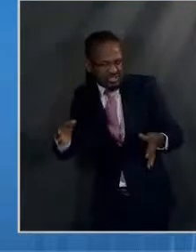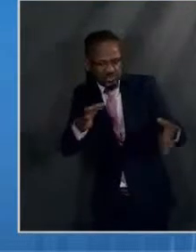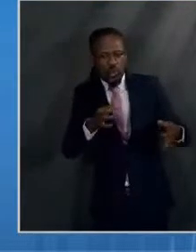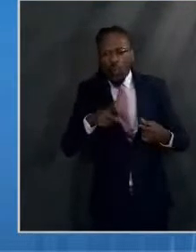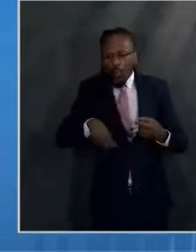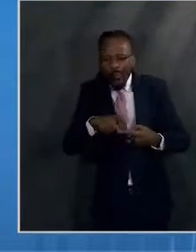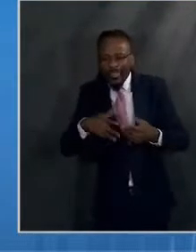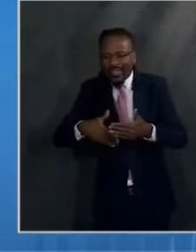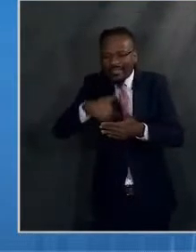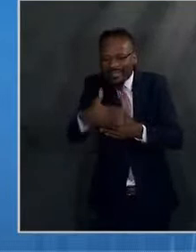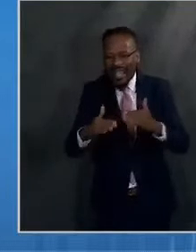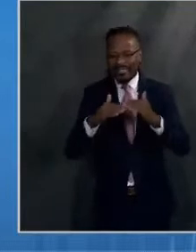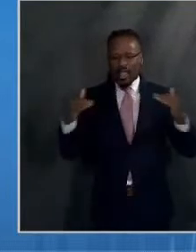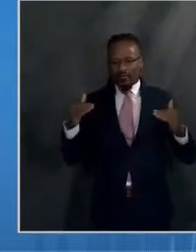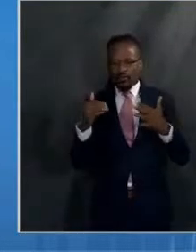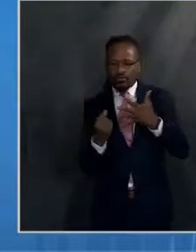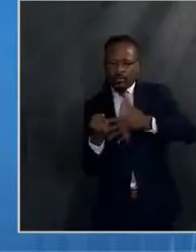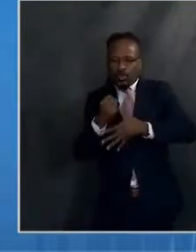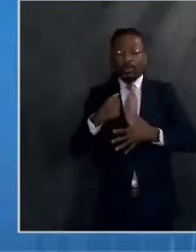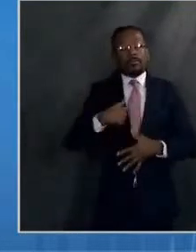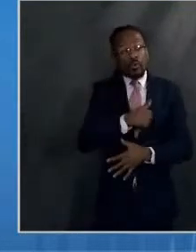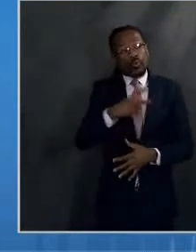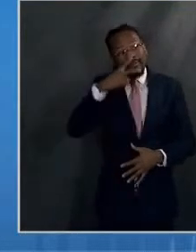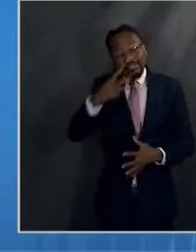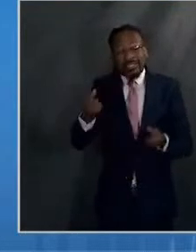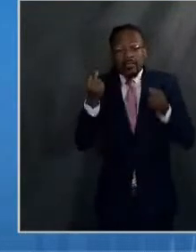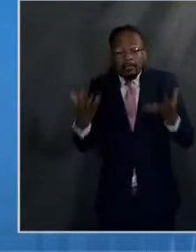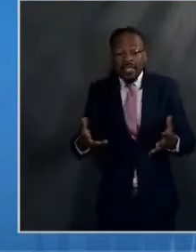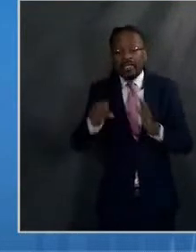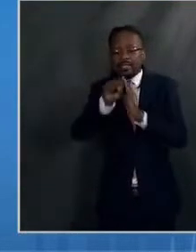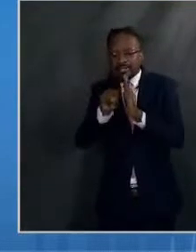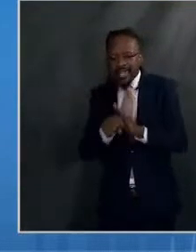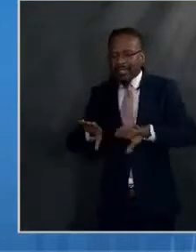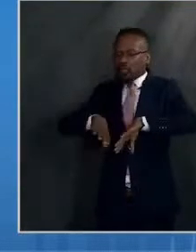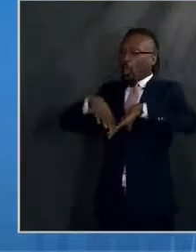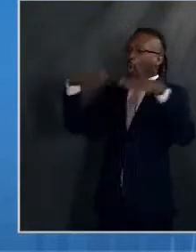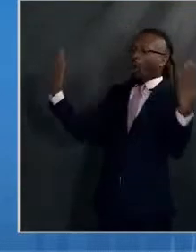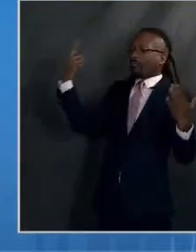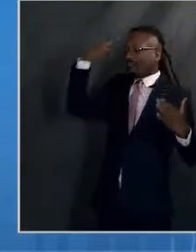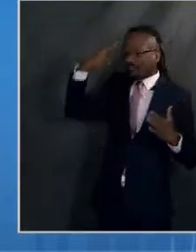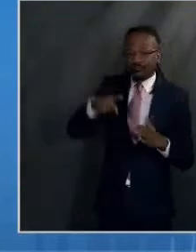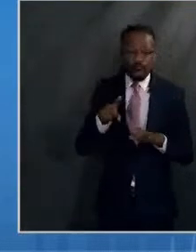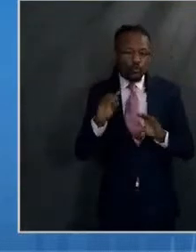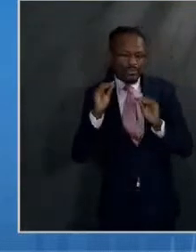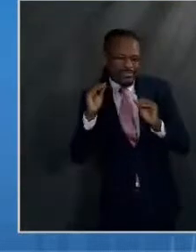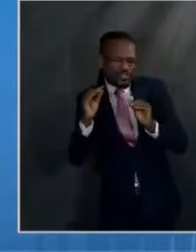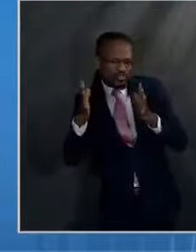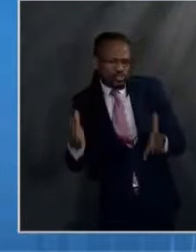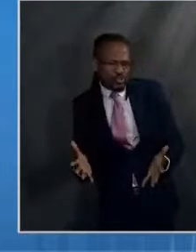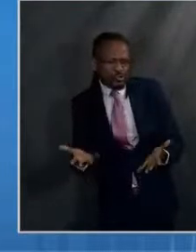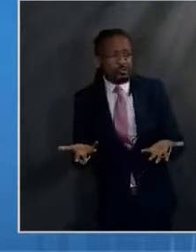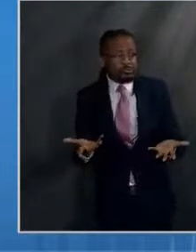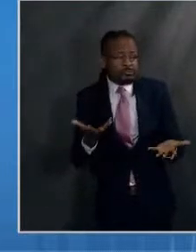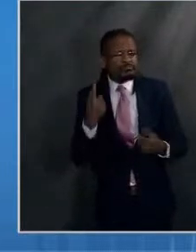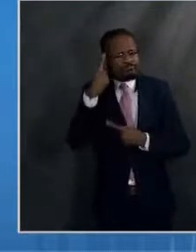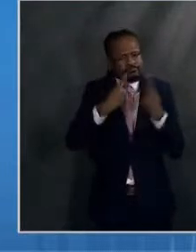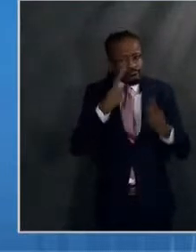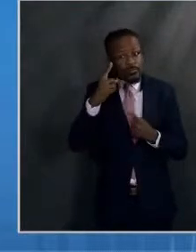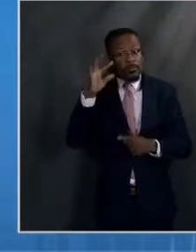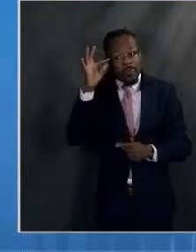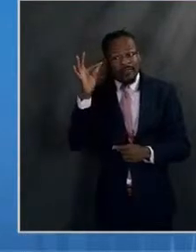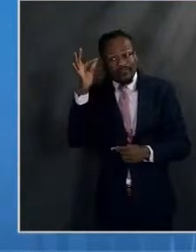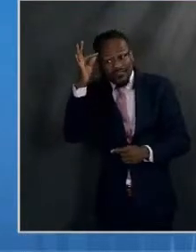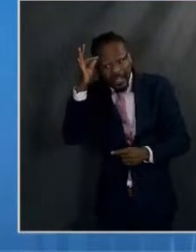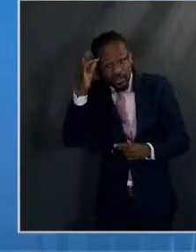priority. But we're seeing a lot of states open this up for teachers, and it's kind of created a patchwork. And I just wondered if the federal government would be working more closely